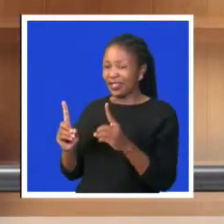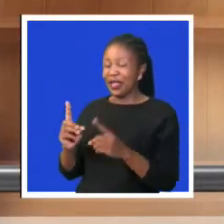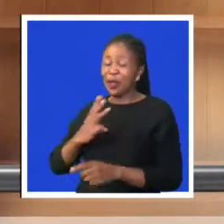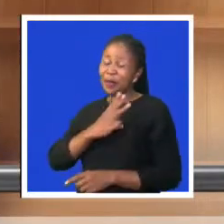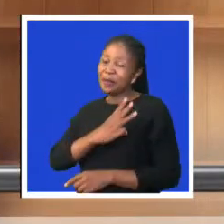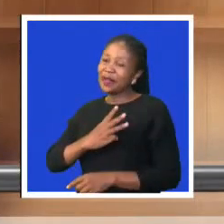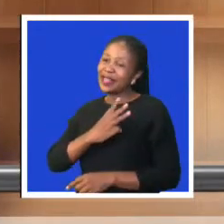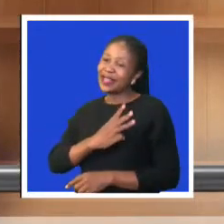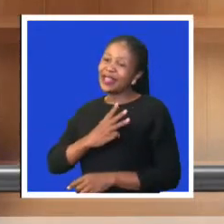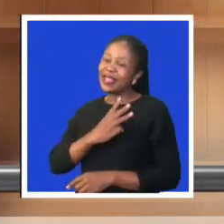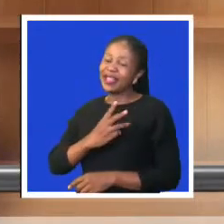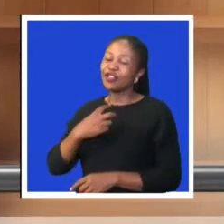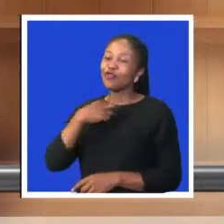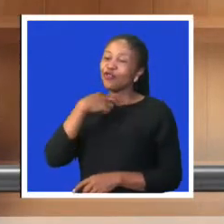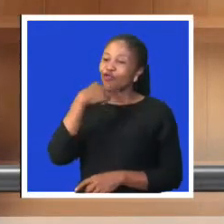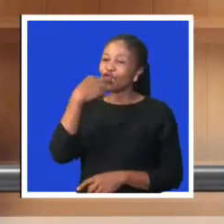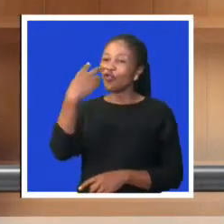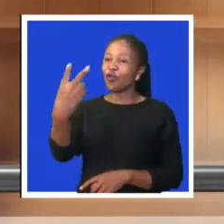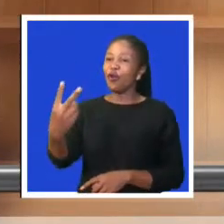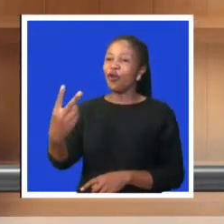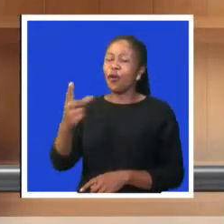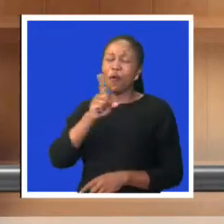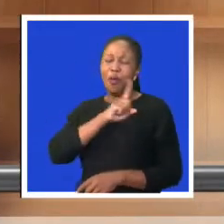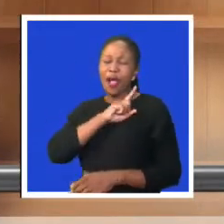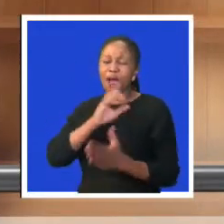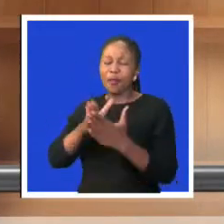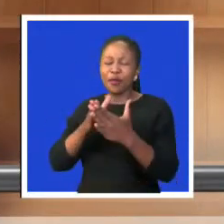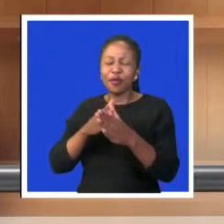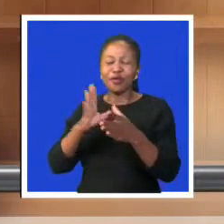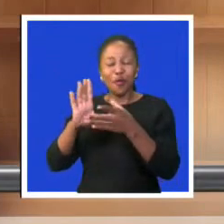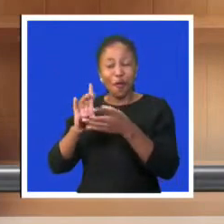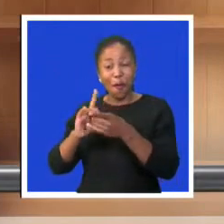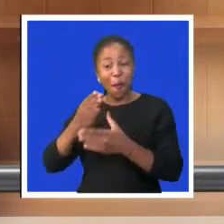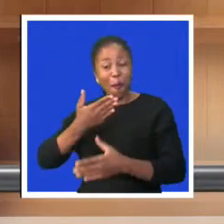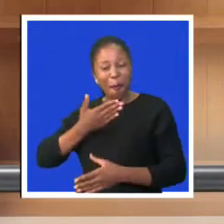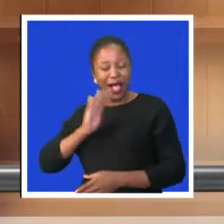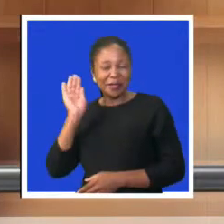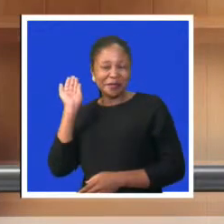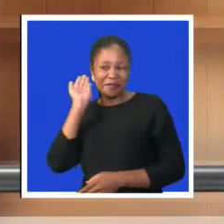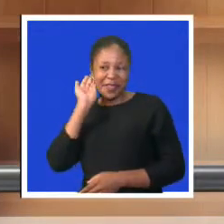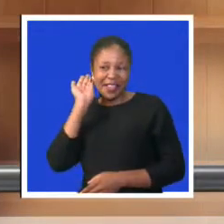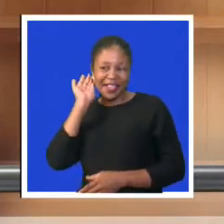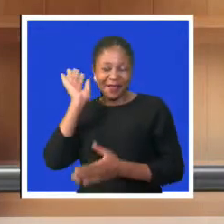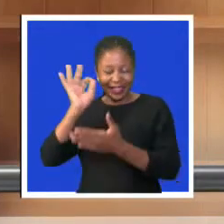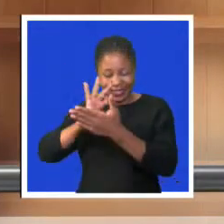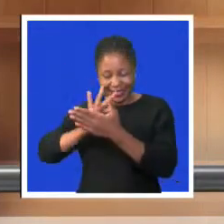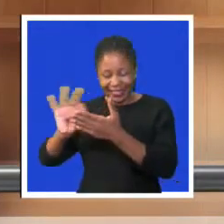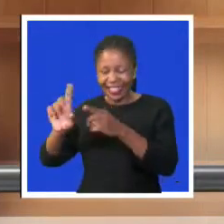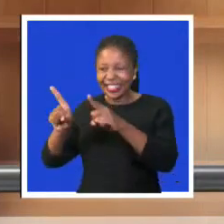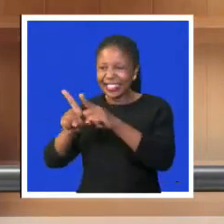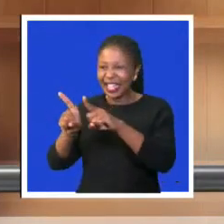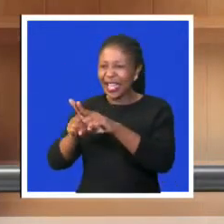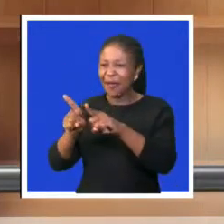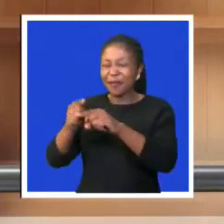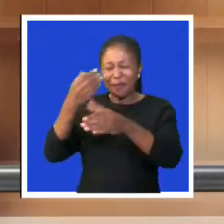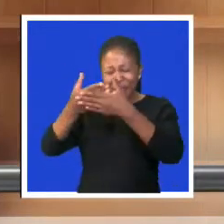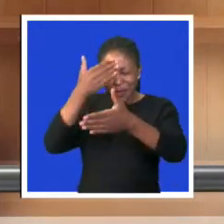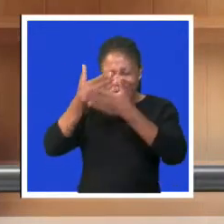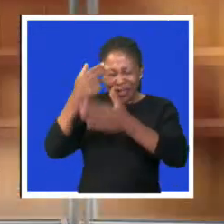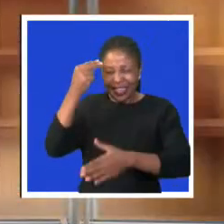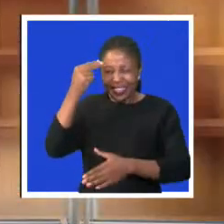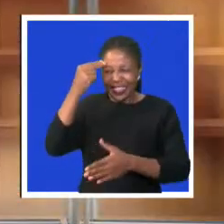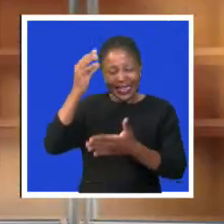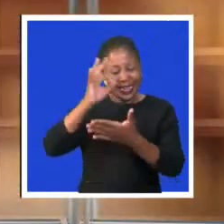your voice so that our viewers at home can be able to hear you and they can be able to learn about the background of the Gospel of Luke.